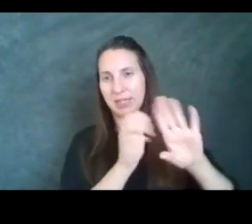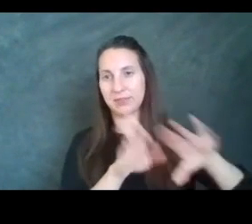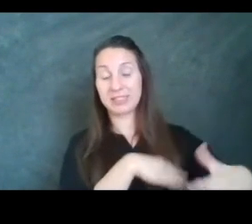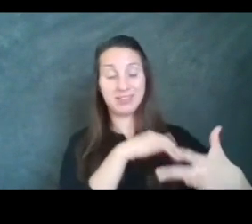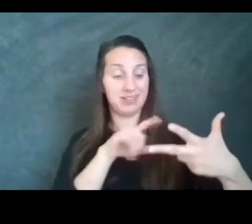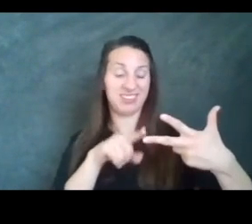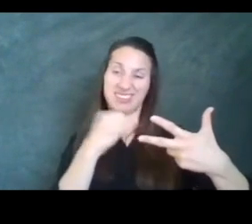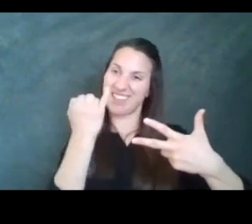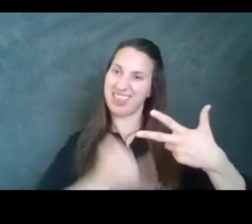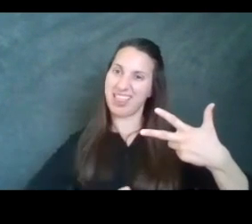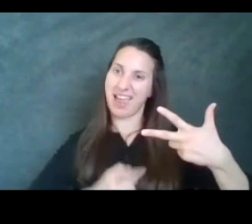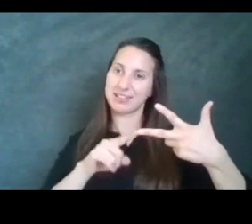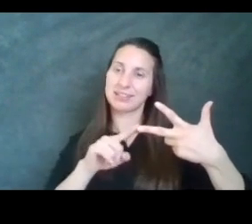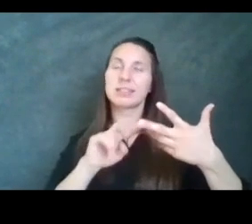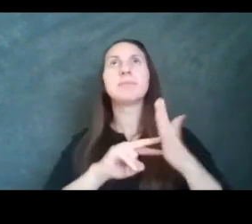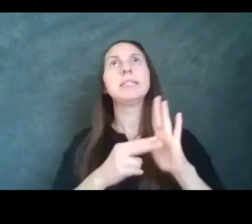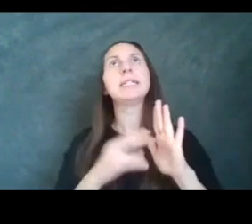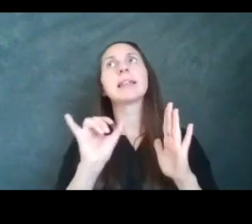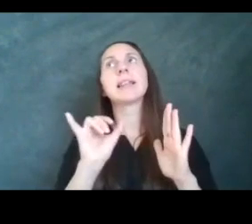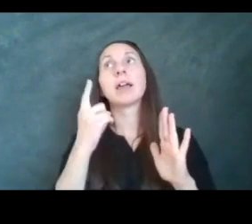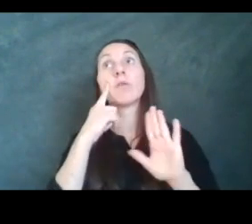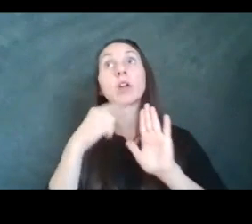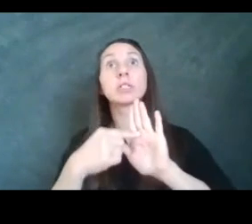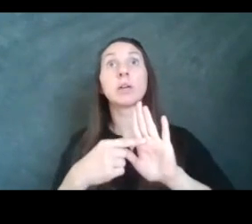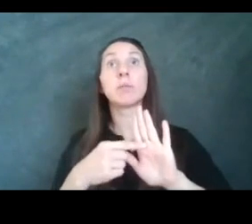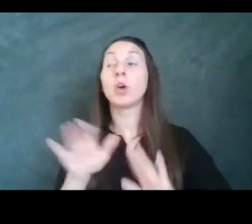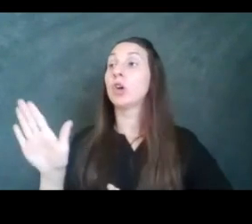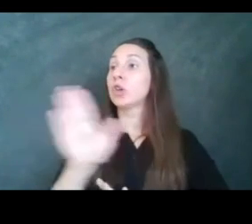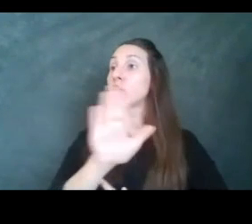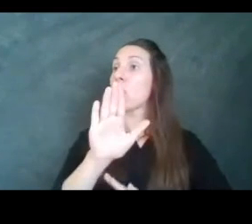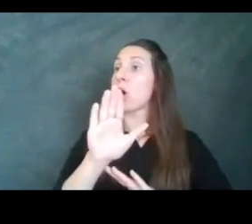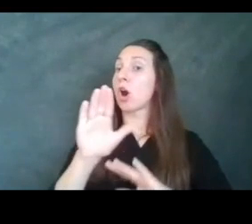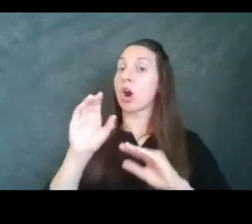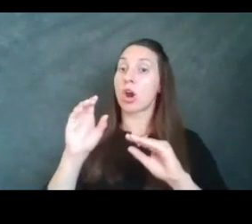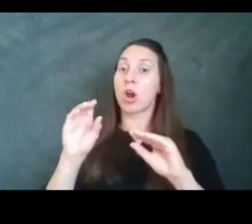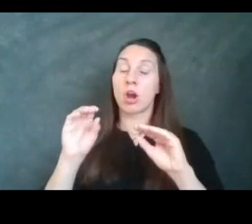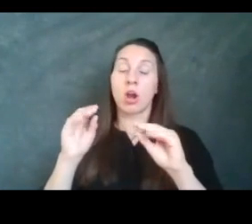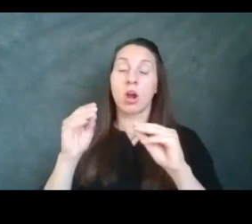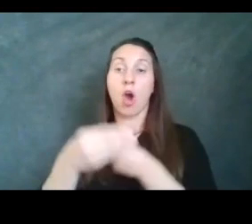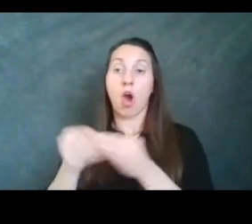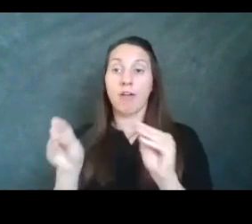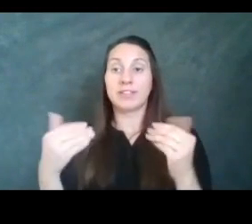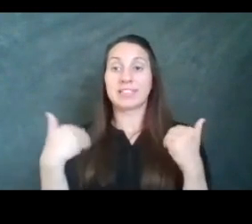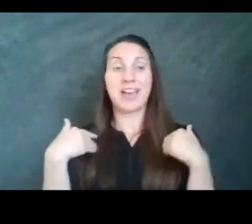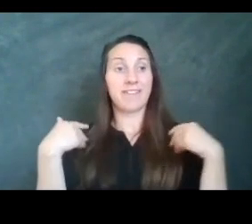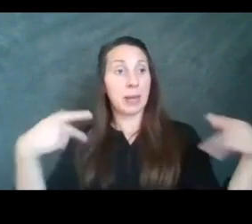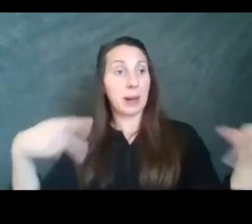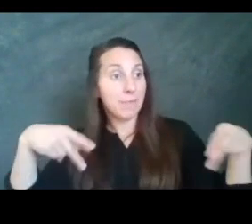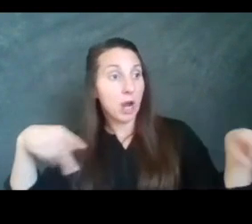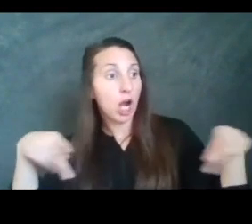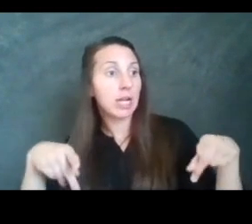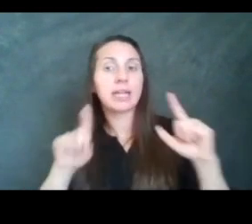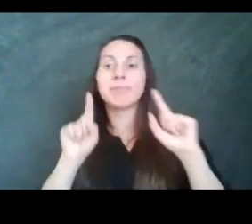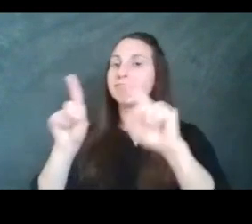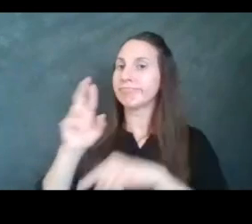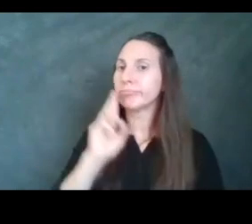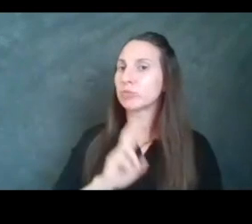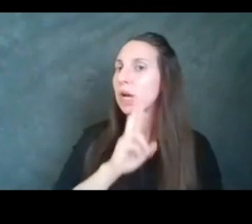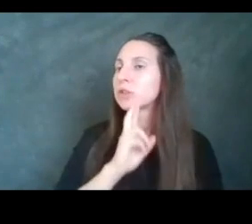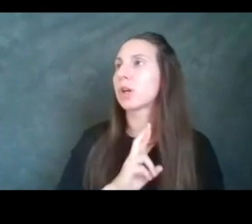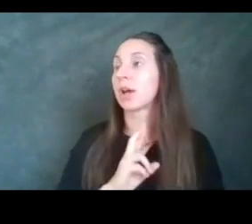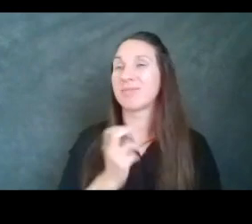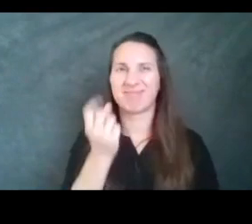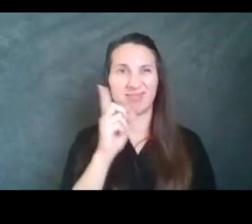for example, your office is having an office party that is in a restaurant that is